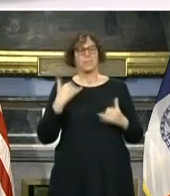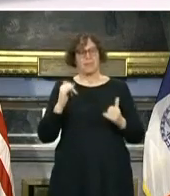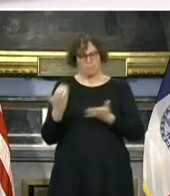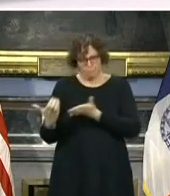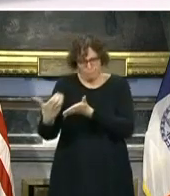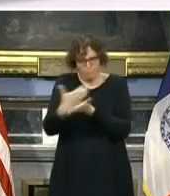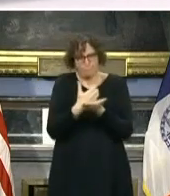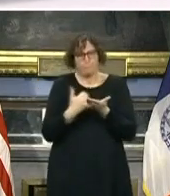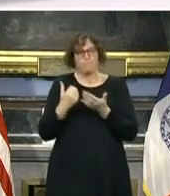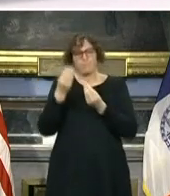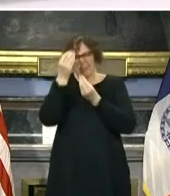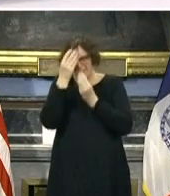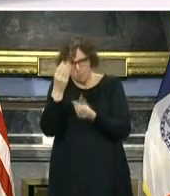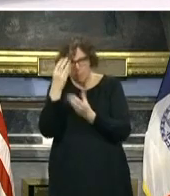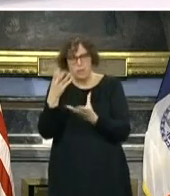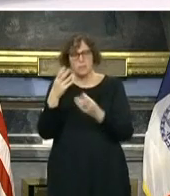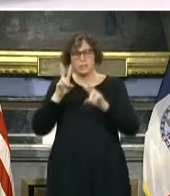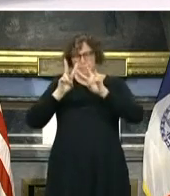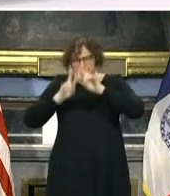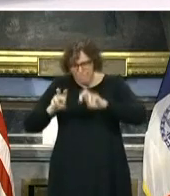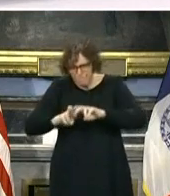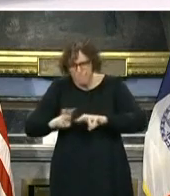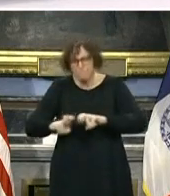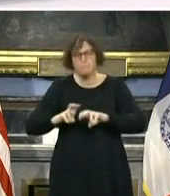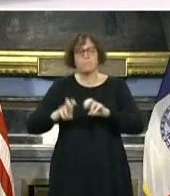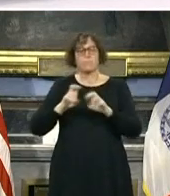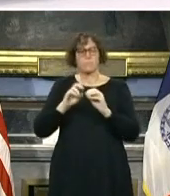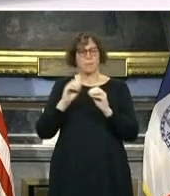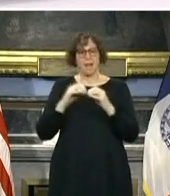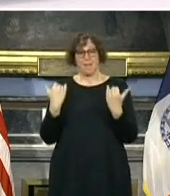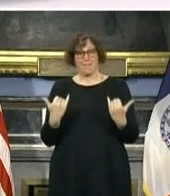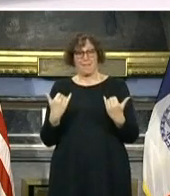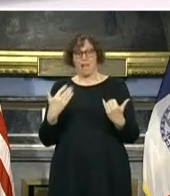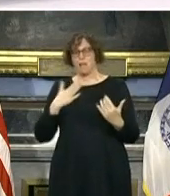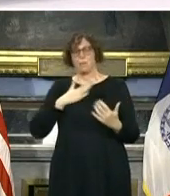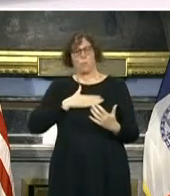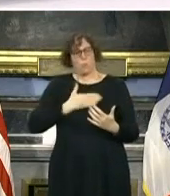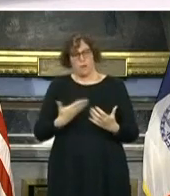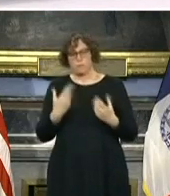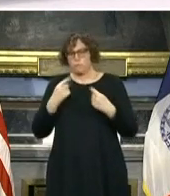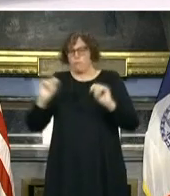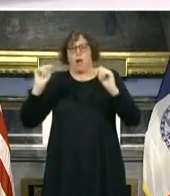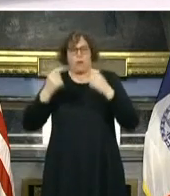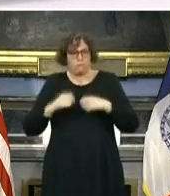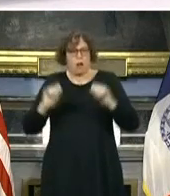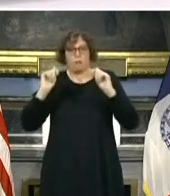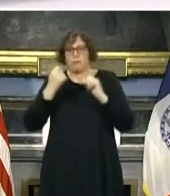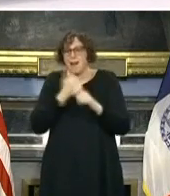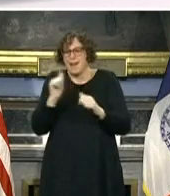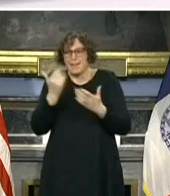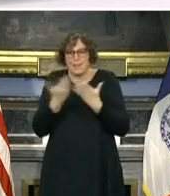we're willing to try just about anything to save patients. Testing centers.